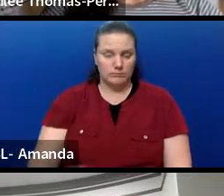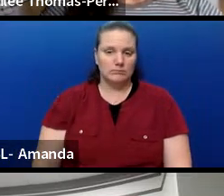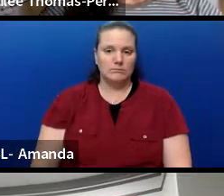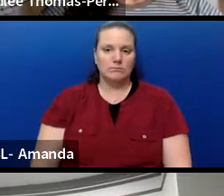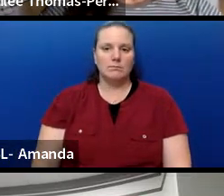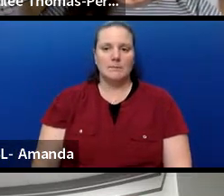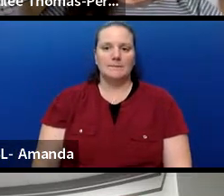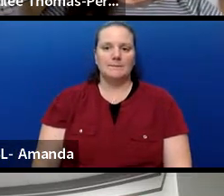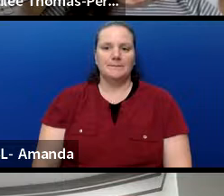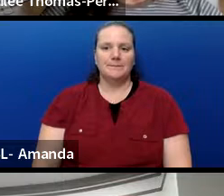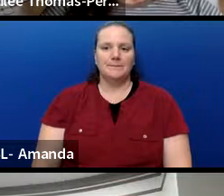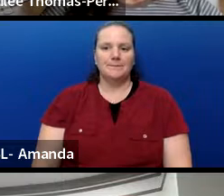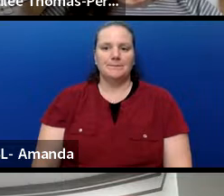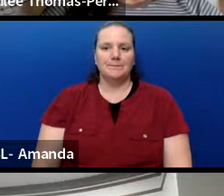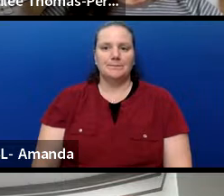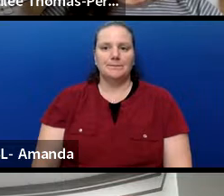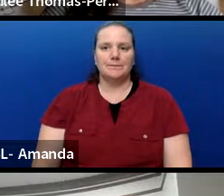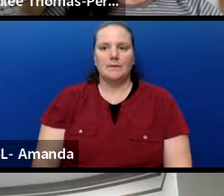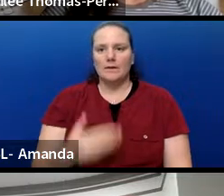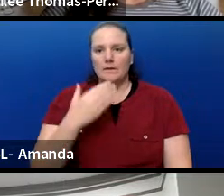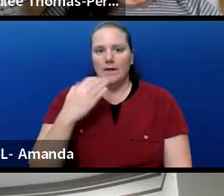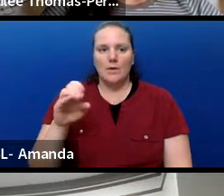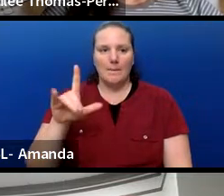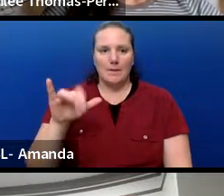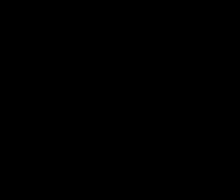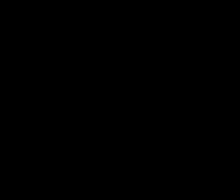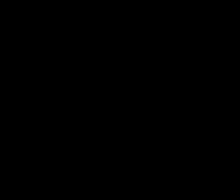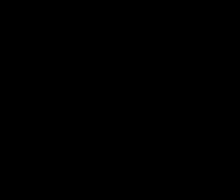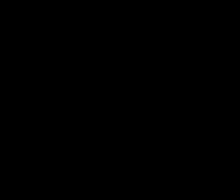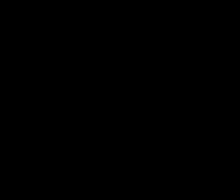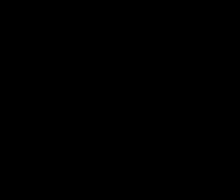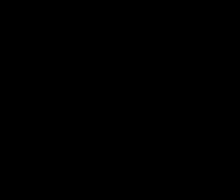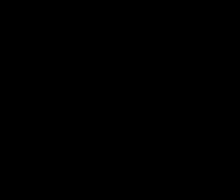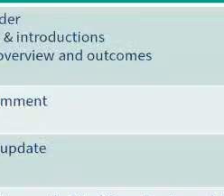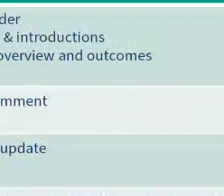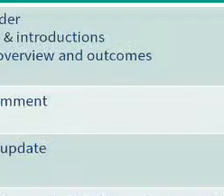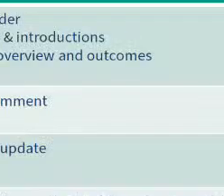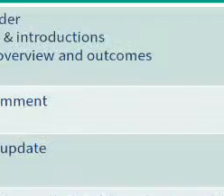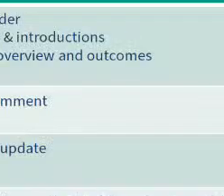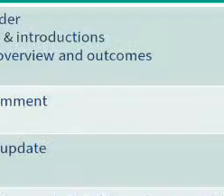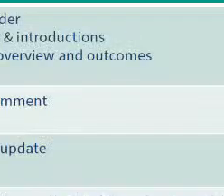Thank you, Emily. I think next we're going to open it up for public comment.